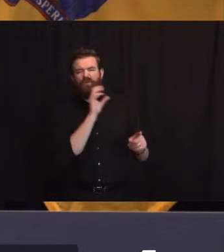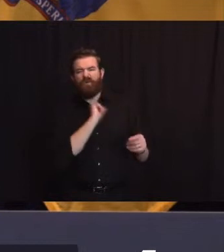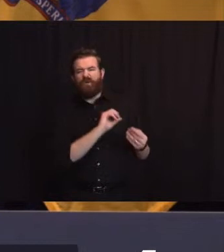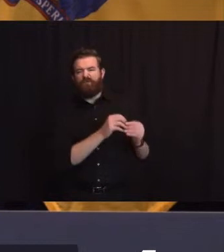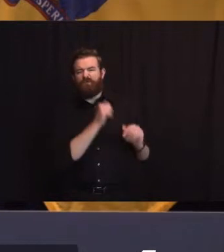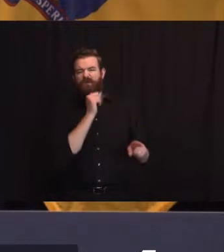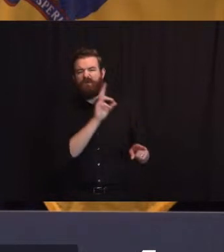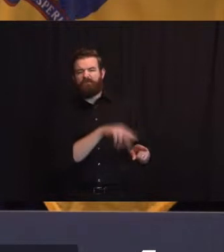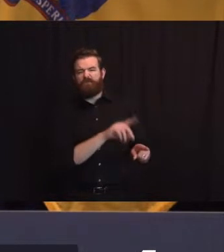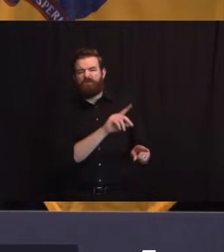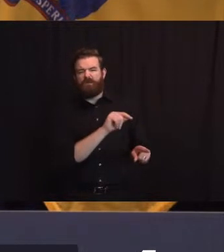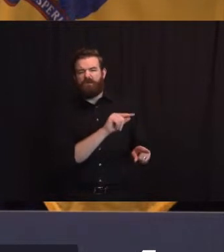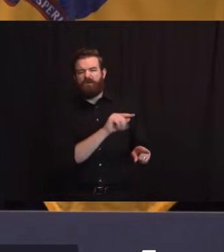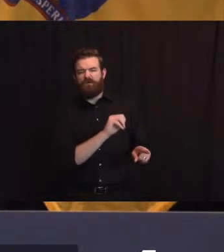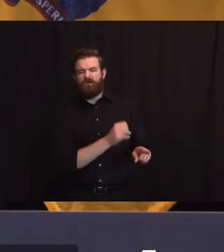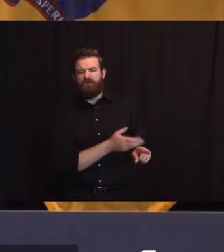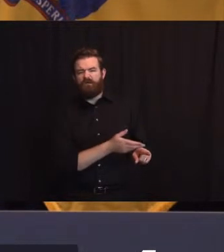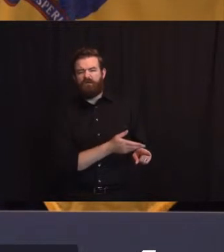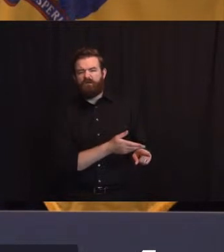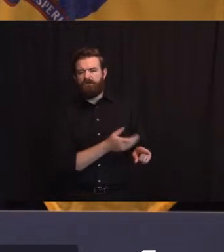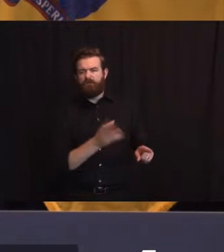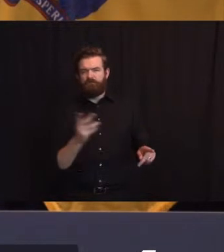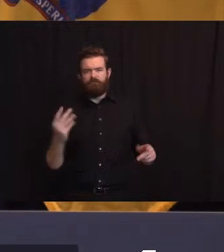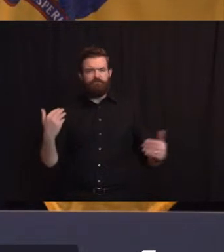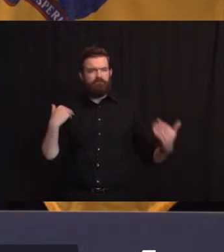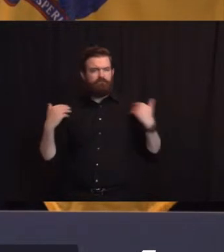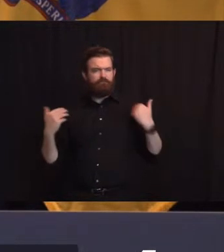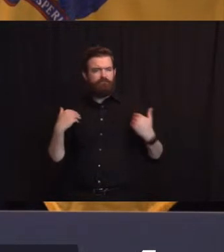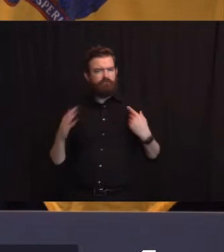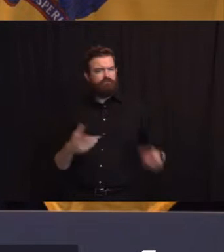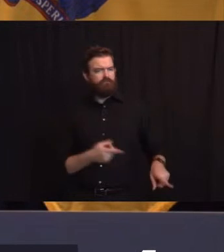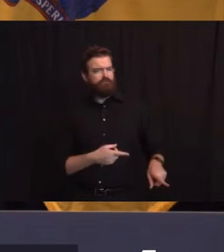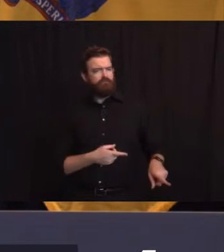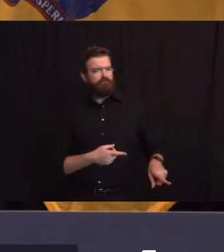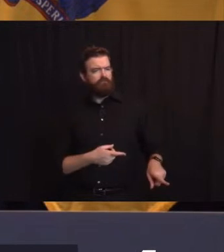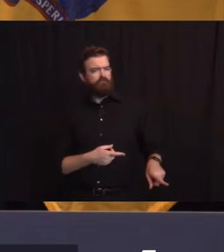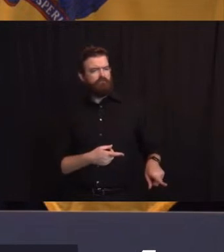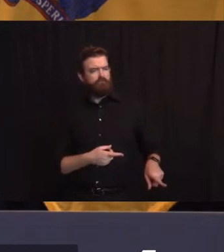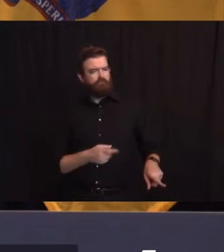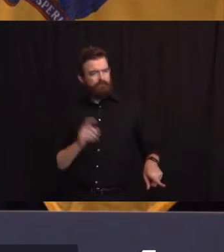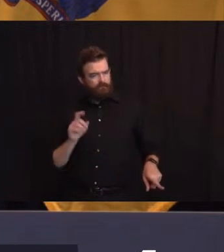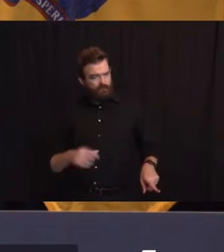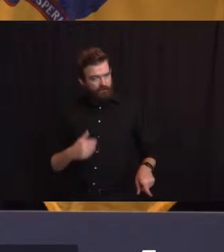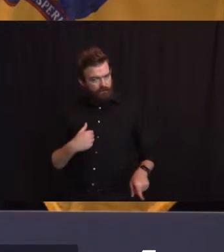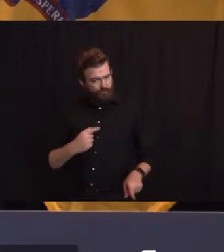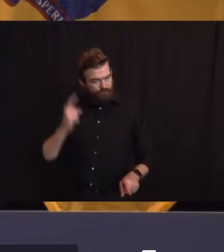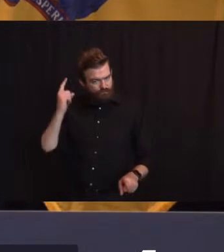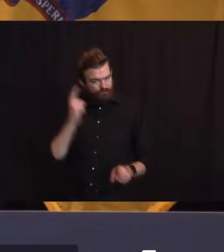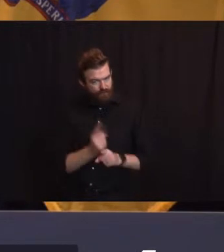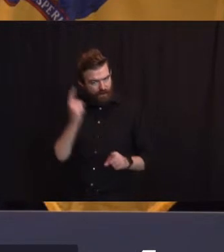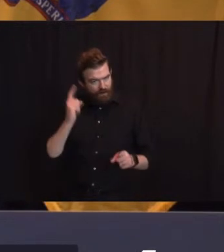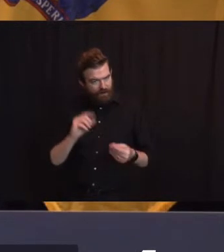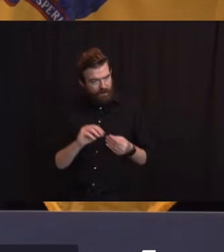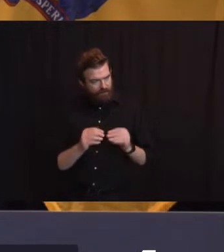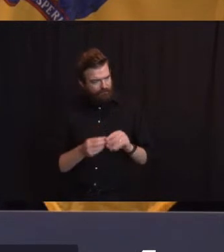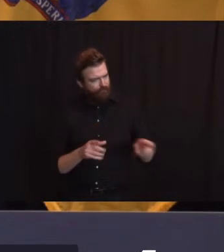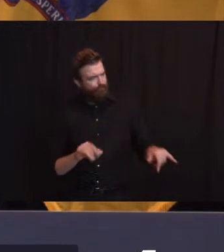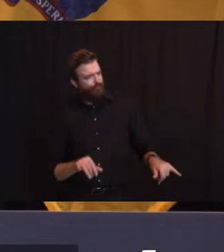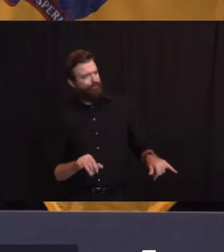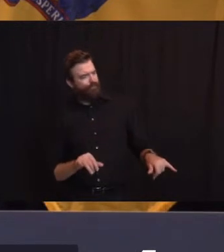app. Several people have told me, they've said, put in the correct numbers. And it doesn't seem to be happening. Thank